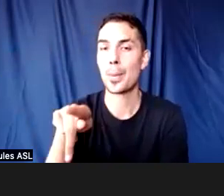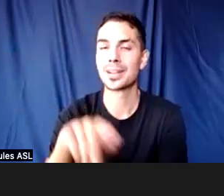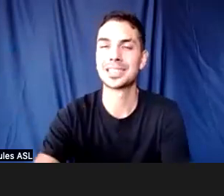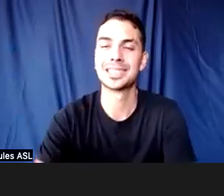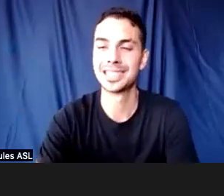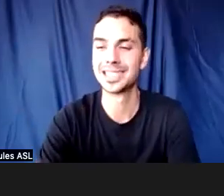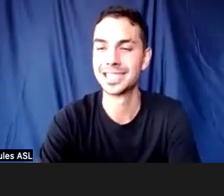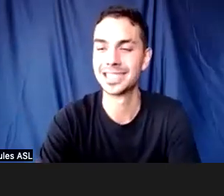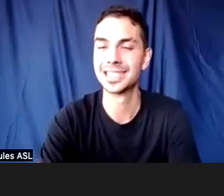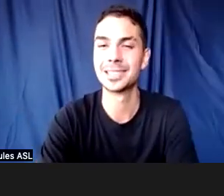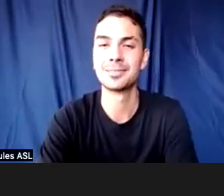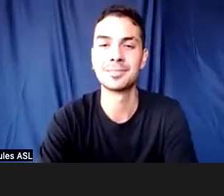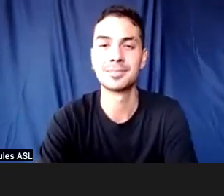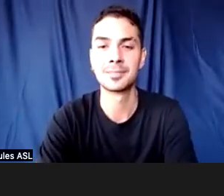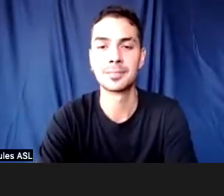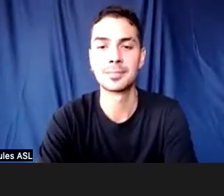Oh, hold on.